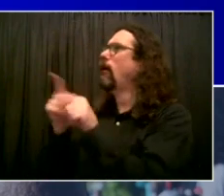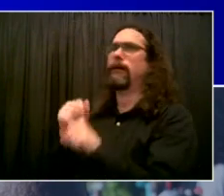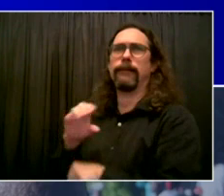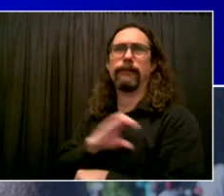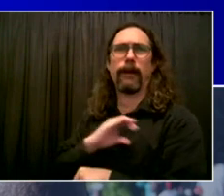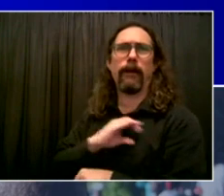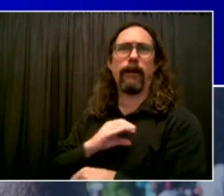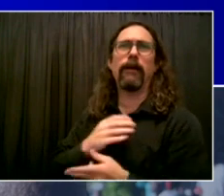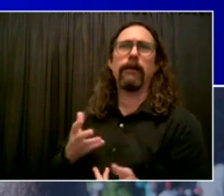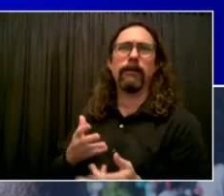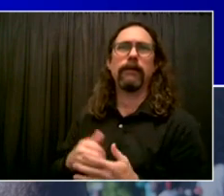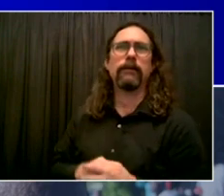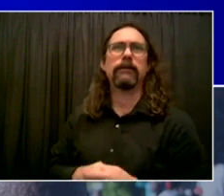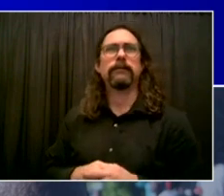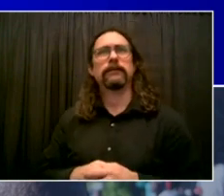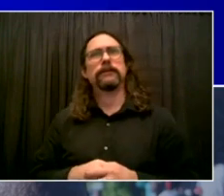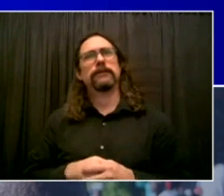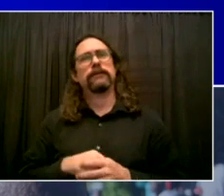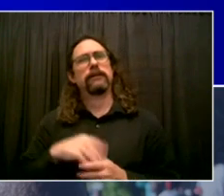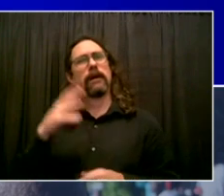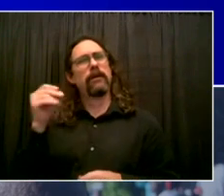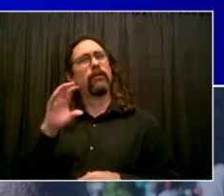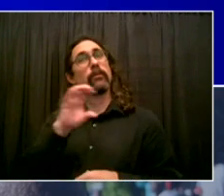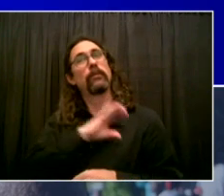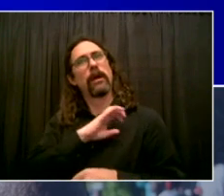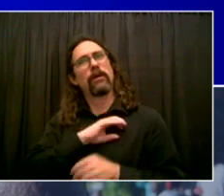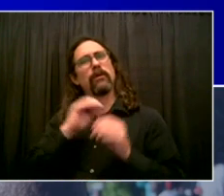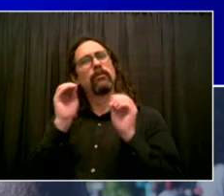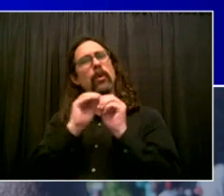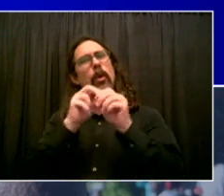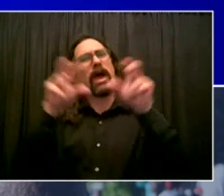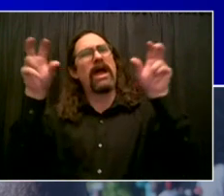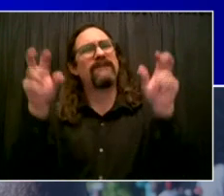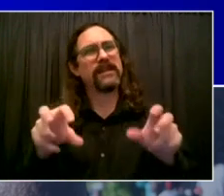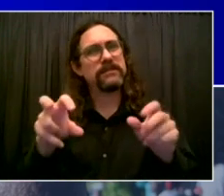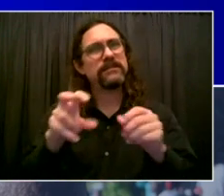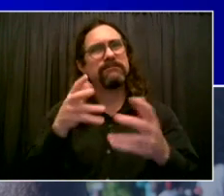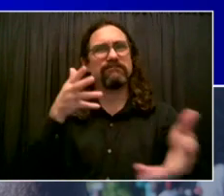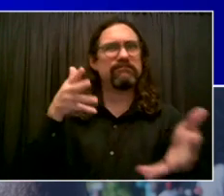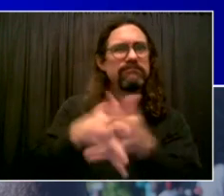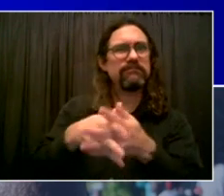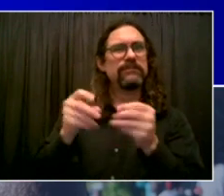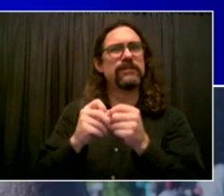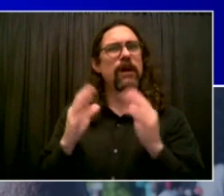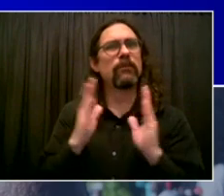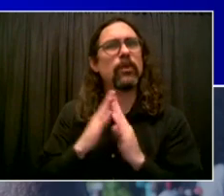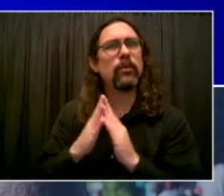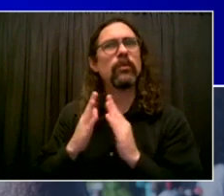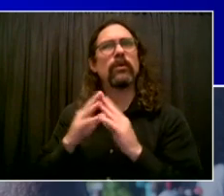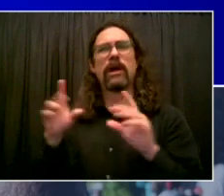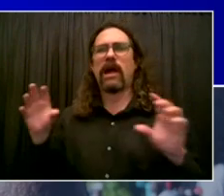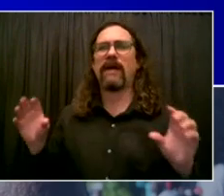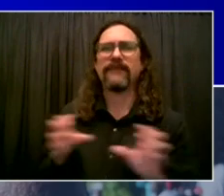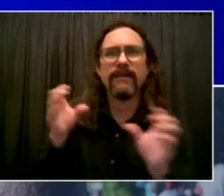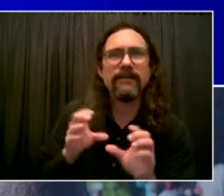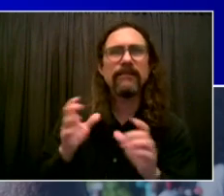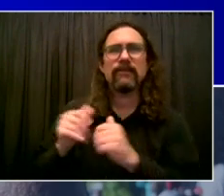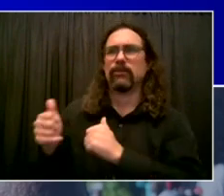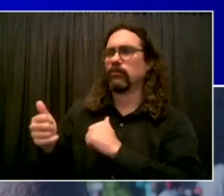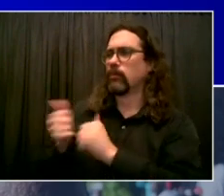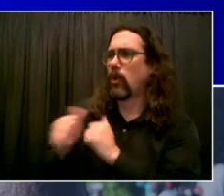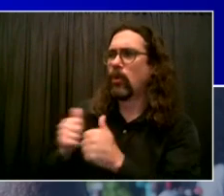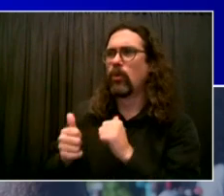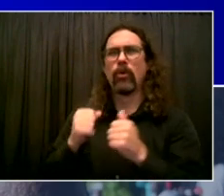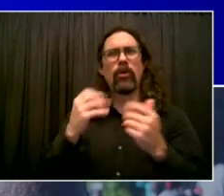things that will draw kids to positive experiences. We've invested now over $7 million to